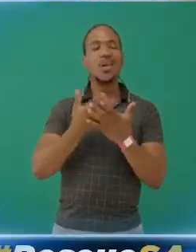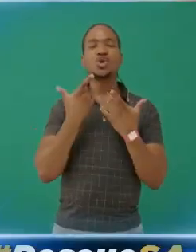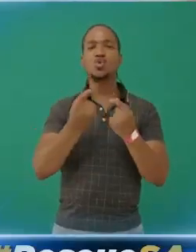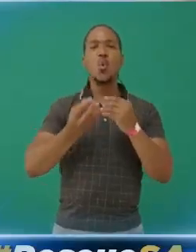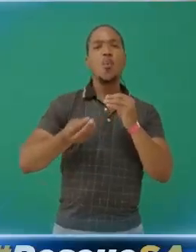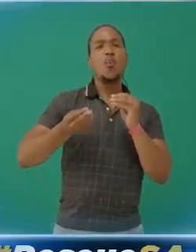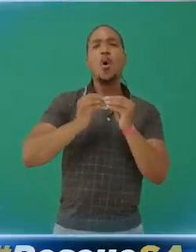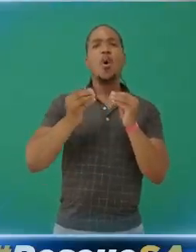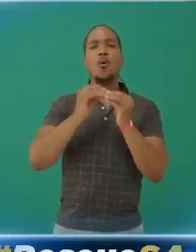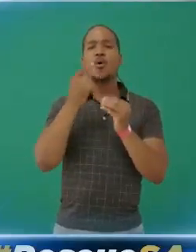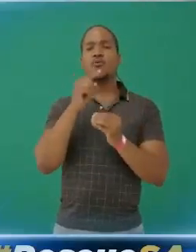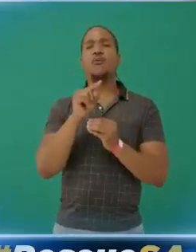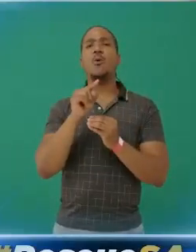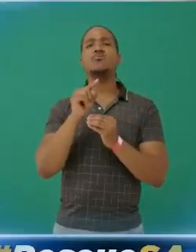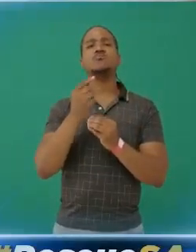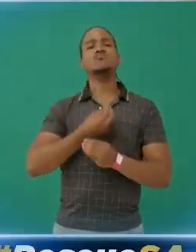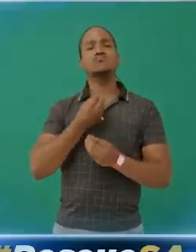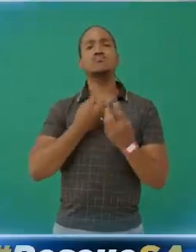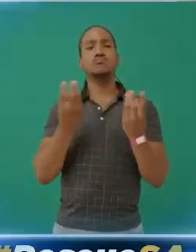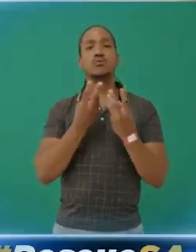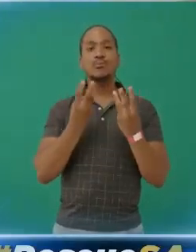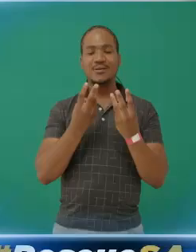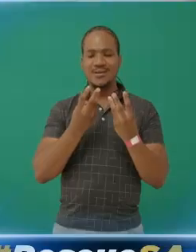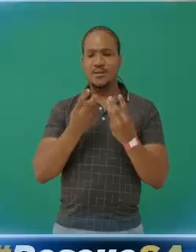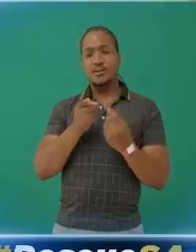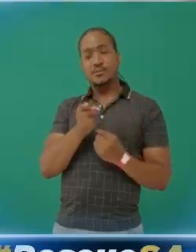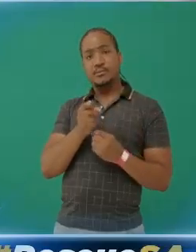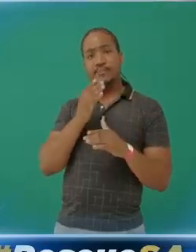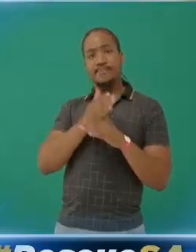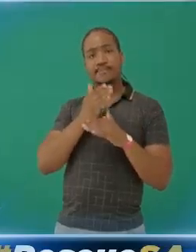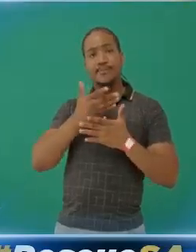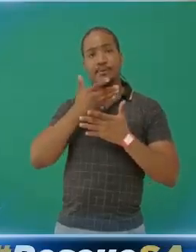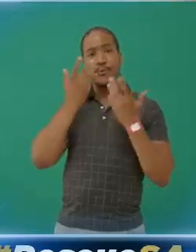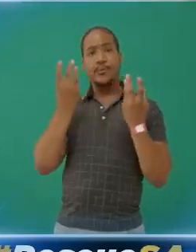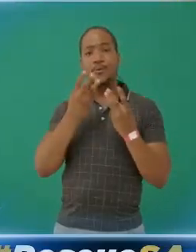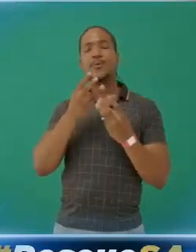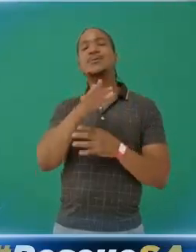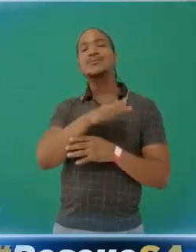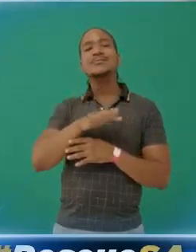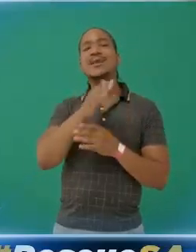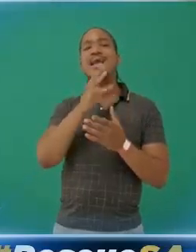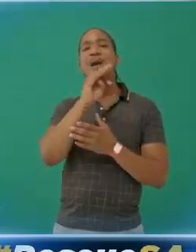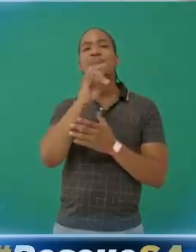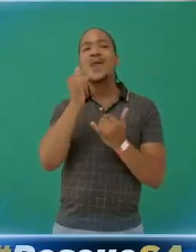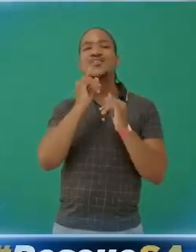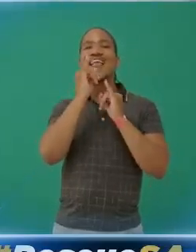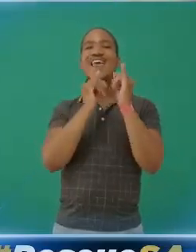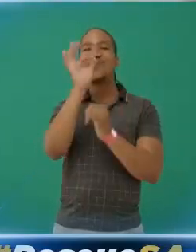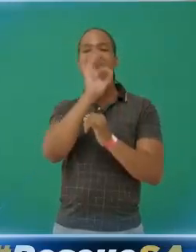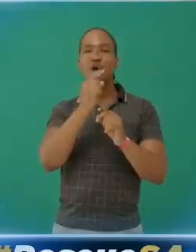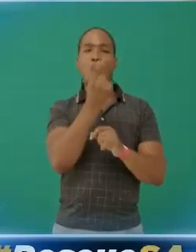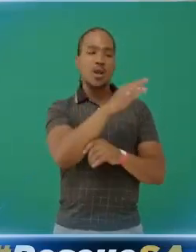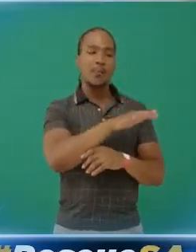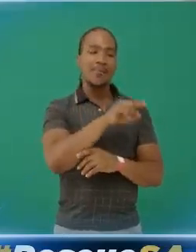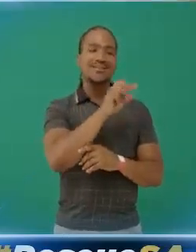By the way, the unemployment rate of young people between 18 to 35 in Midvaal is only standing at 11%. We are looking at